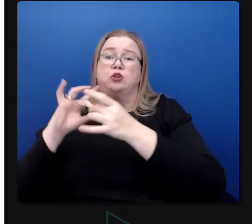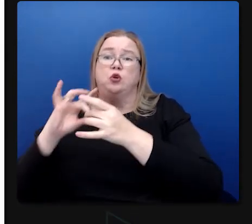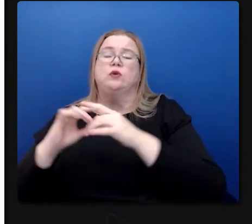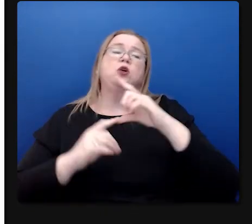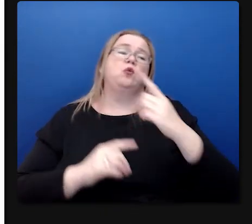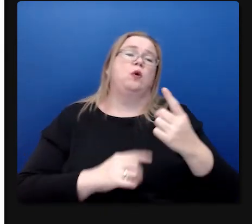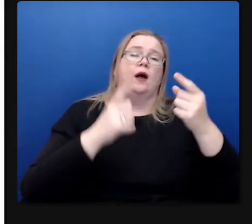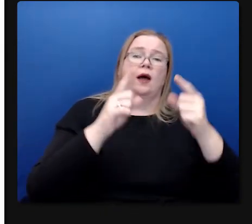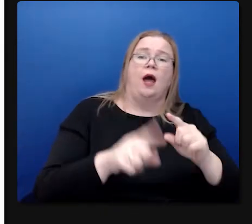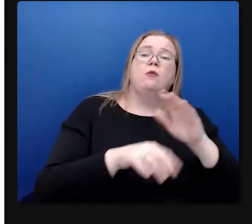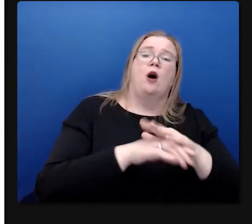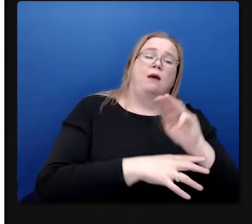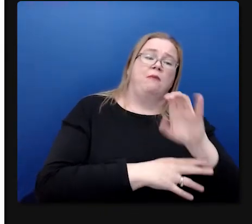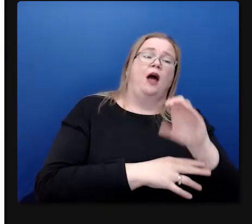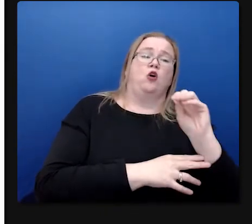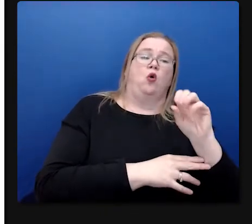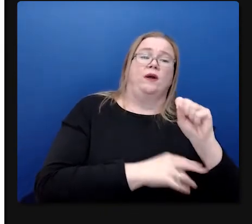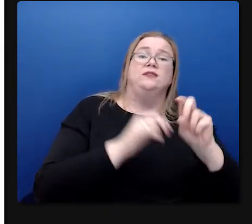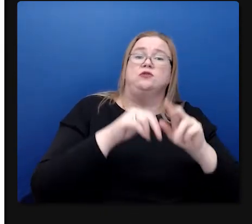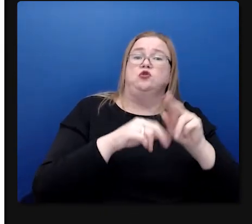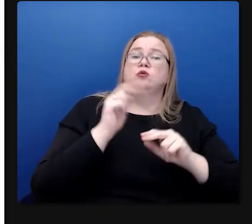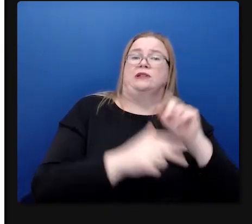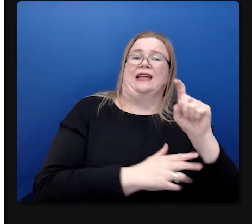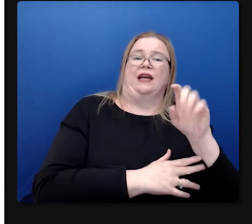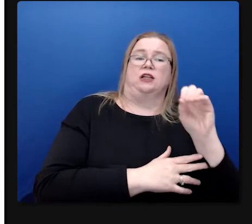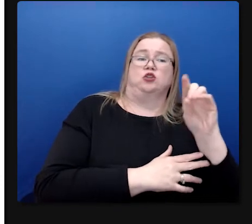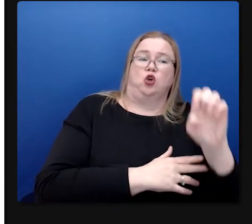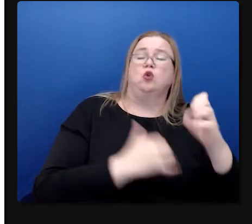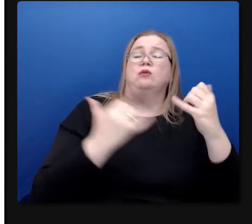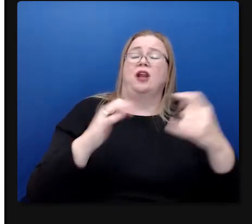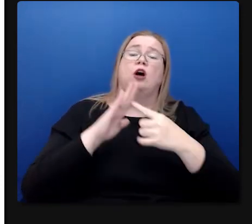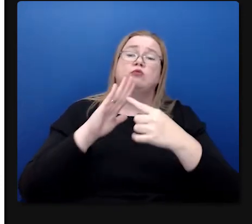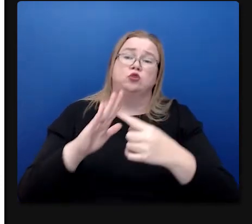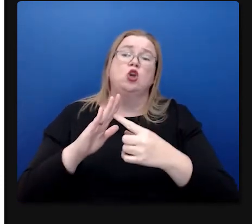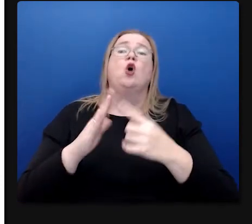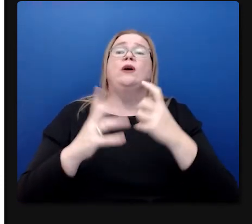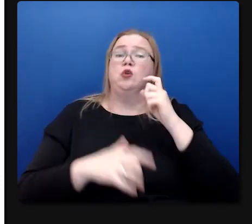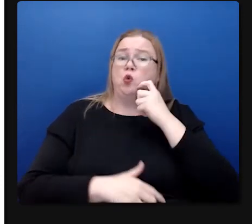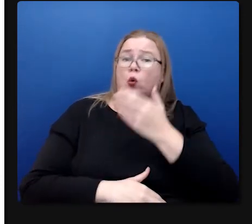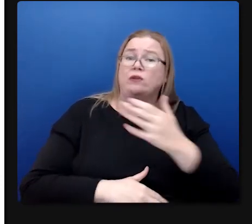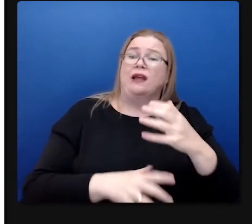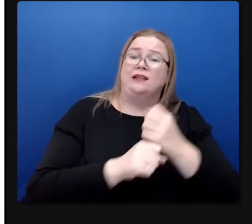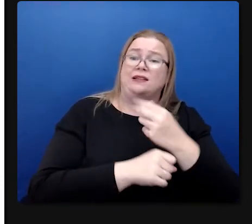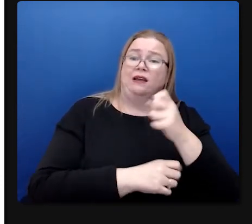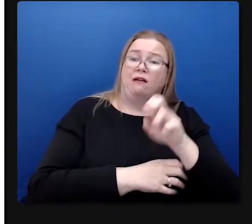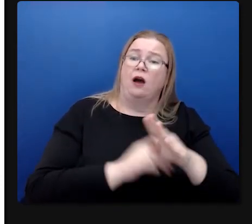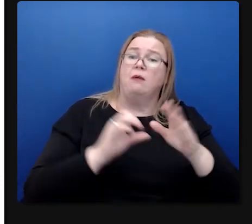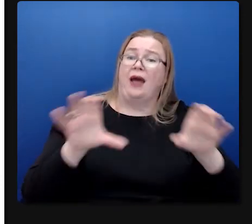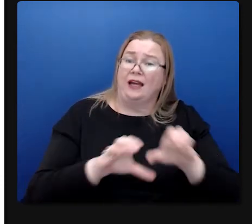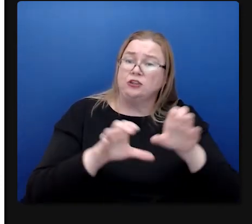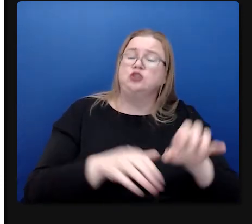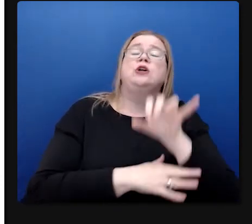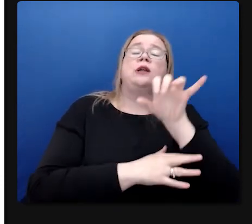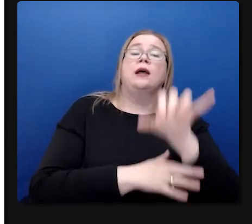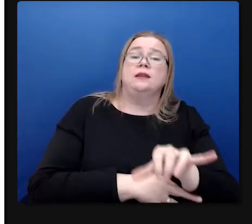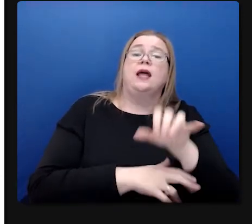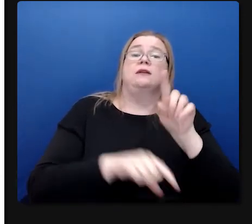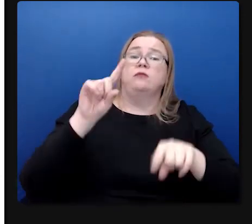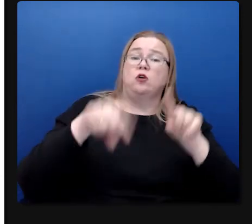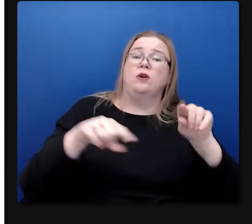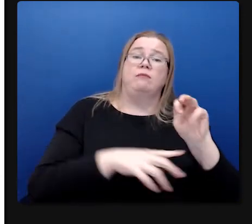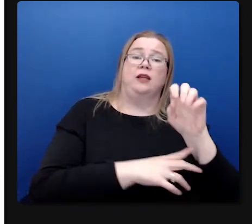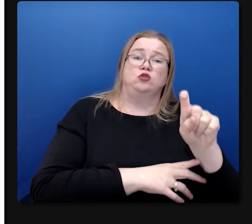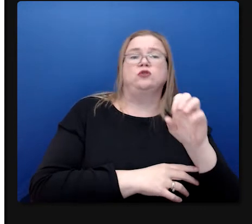then one happening on macOS to build in Xcode. Here I'm showing off a cool feature of GitHub Actions, which is sort of